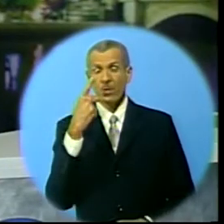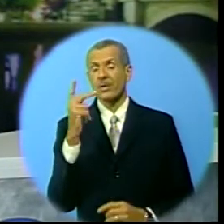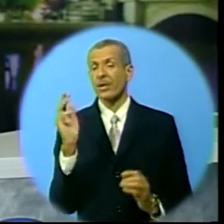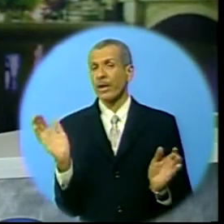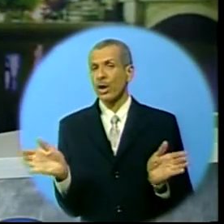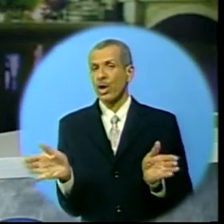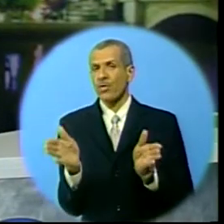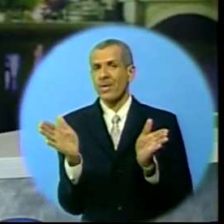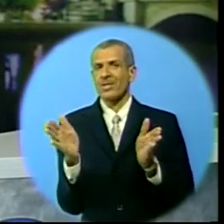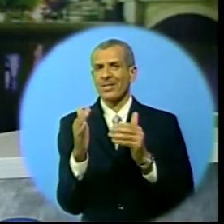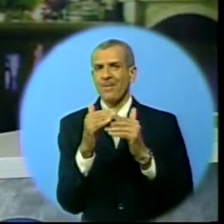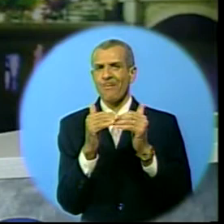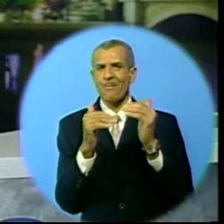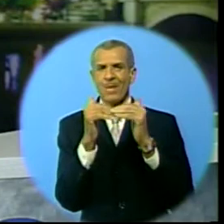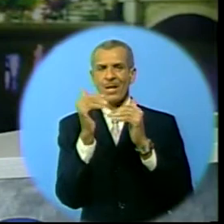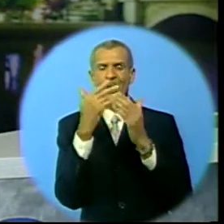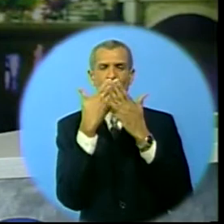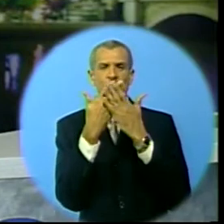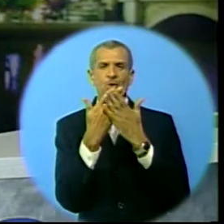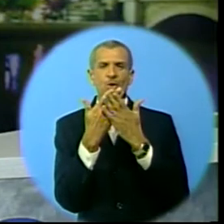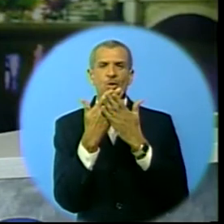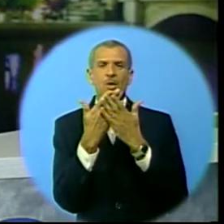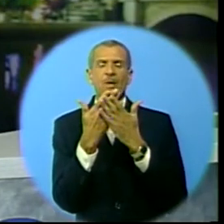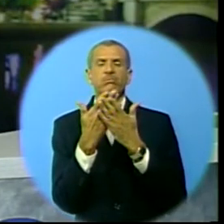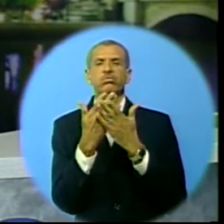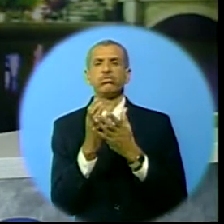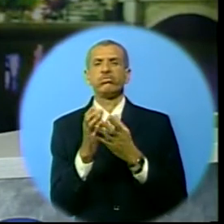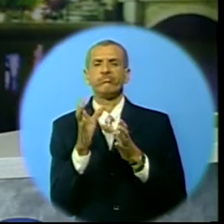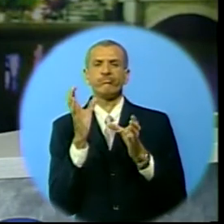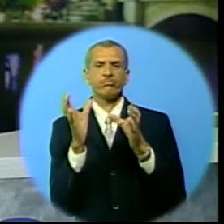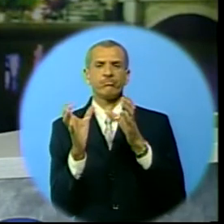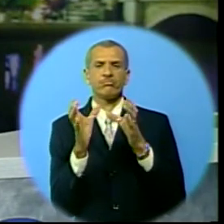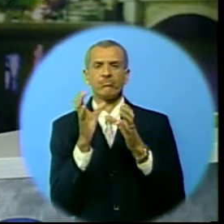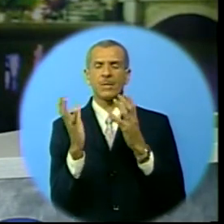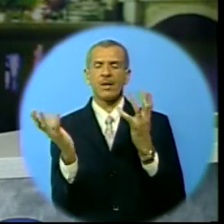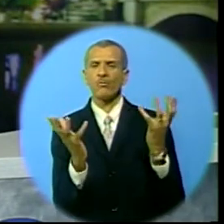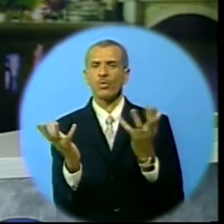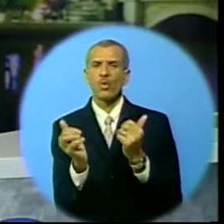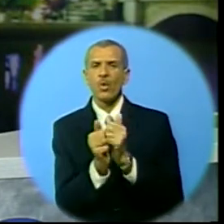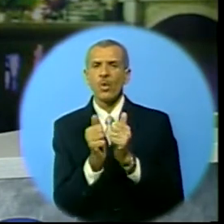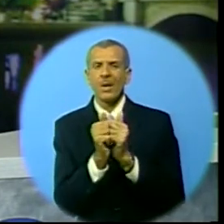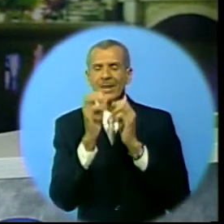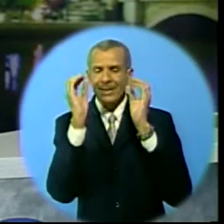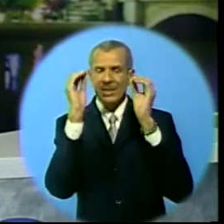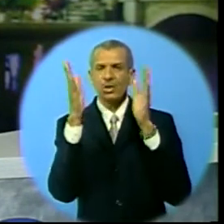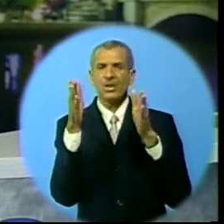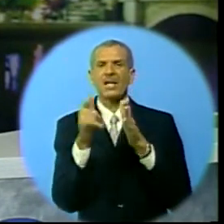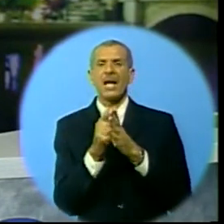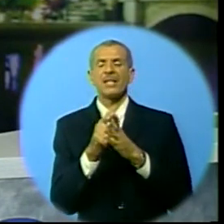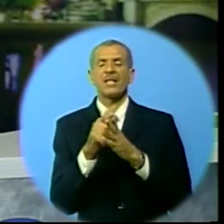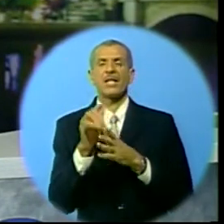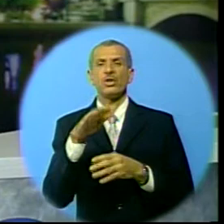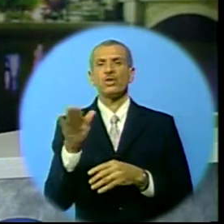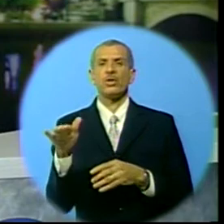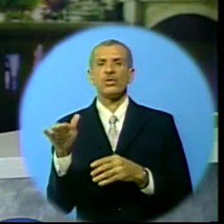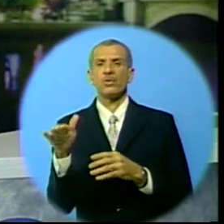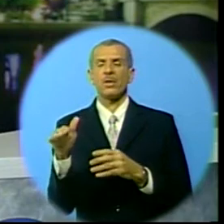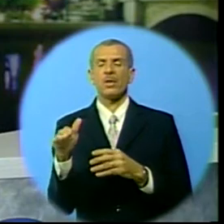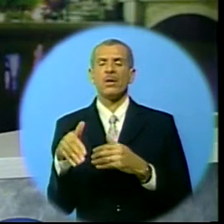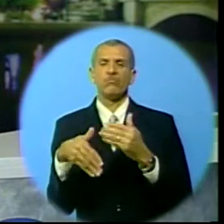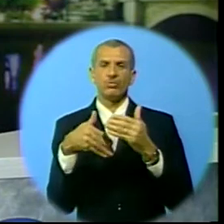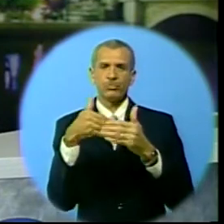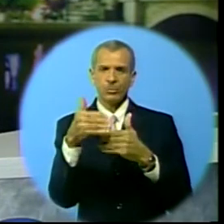to build a good rapport with teachers as their children progress on their educational journey, especially when problems arise